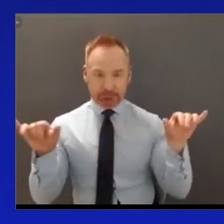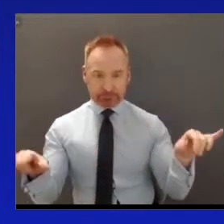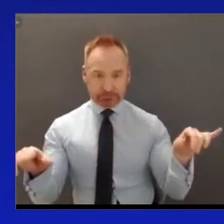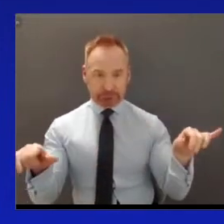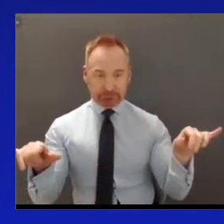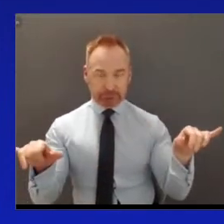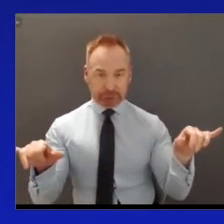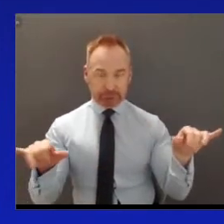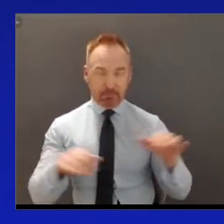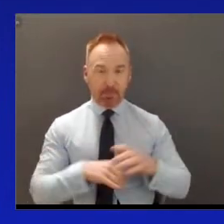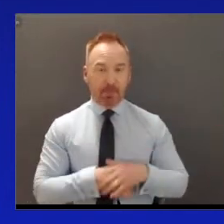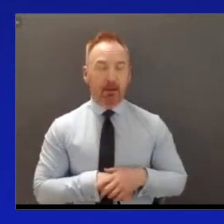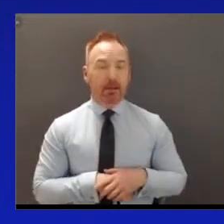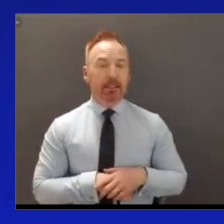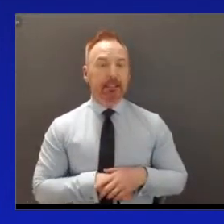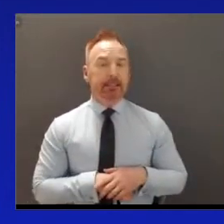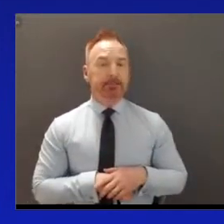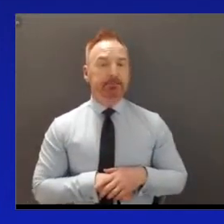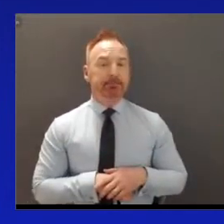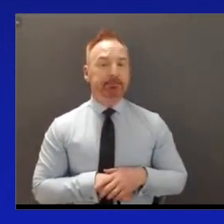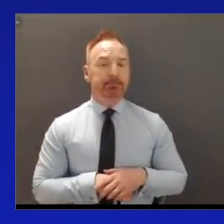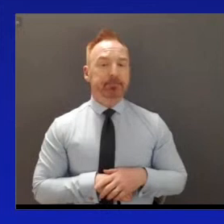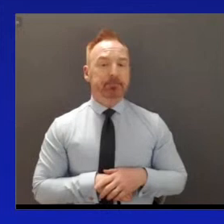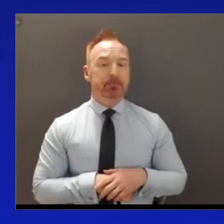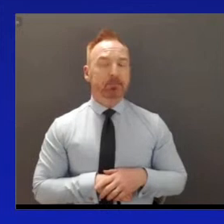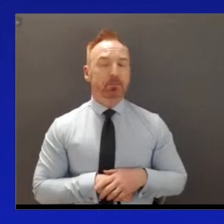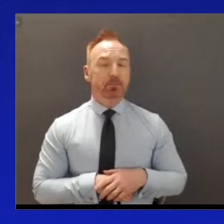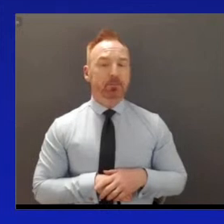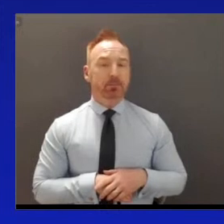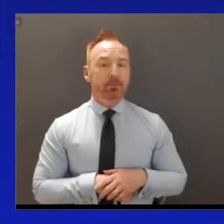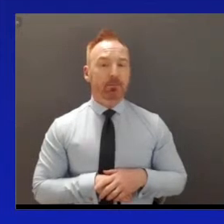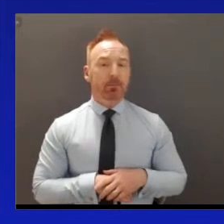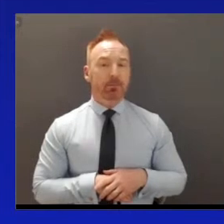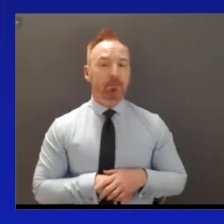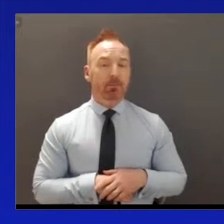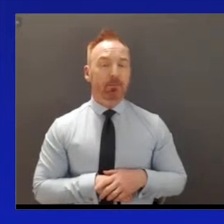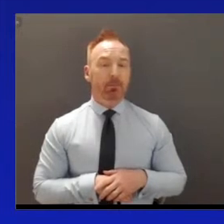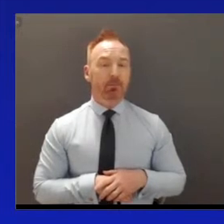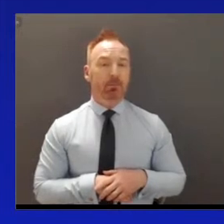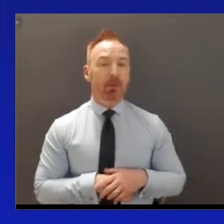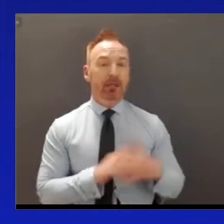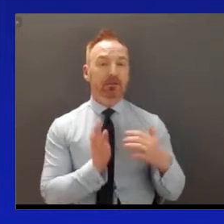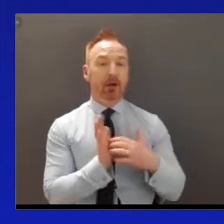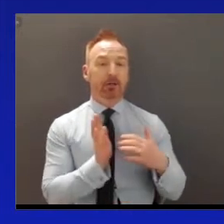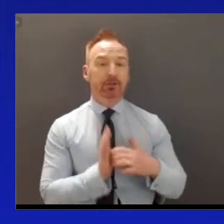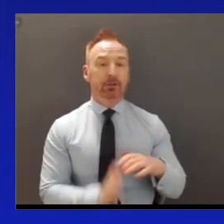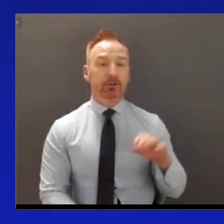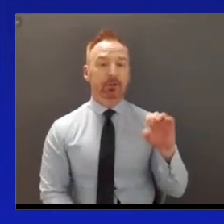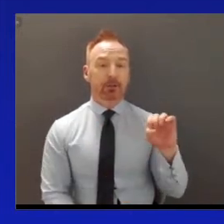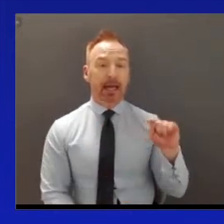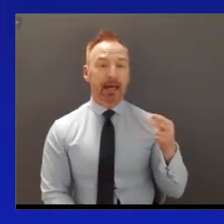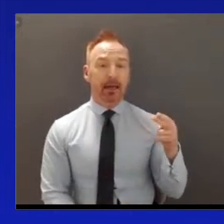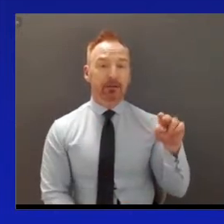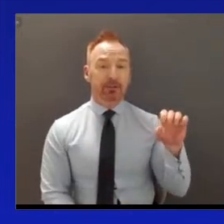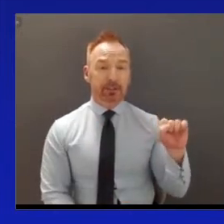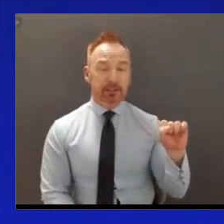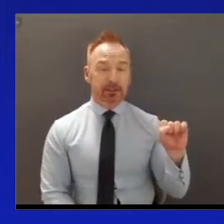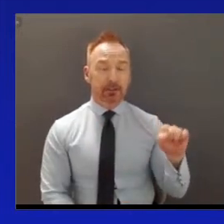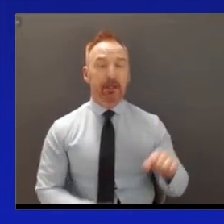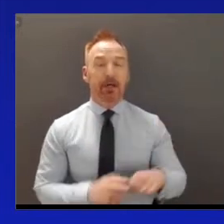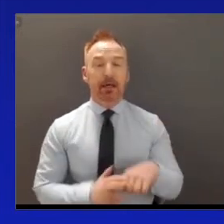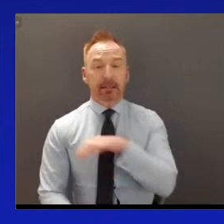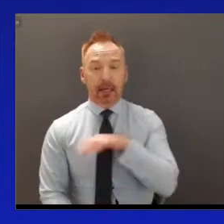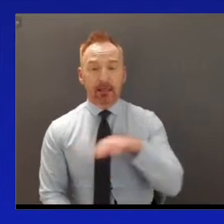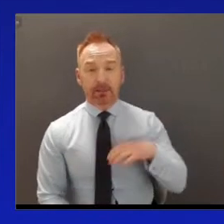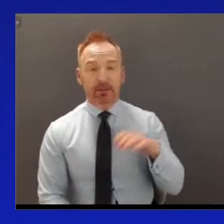haven't started looking at when, was, I guess, a bit of discussion Dr. Etch has had, and Councillor Dean's asked as well,